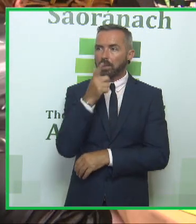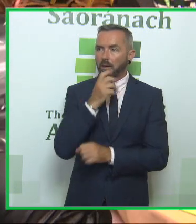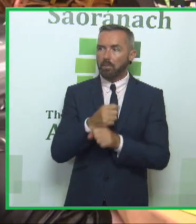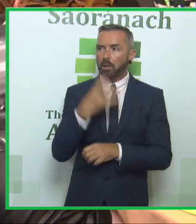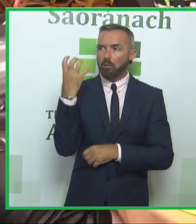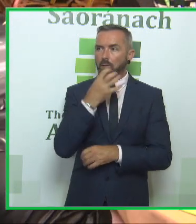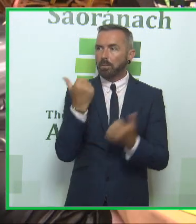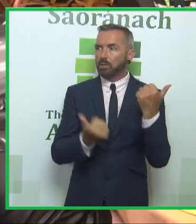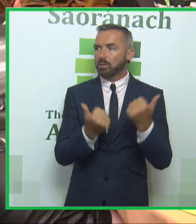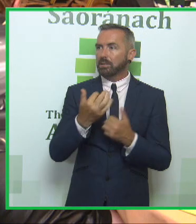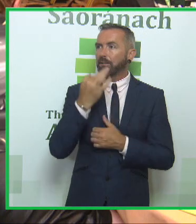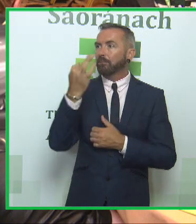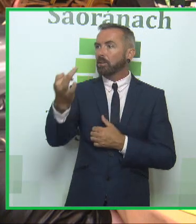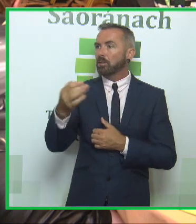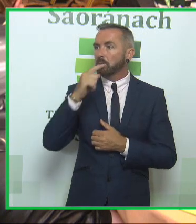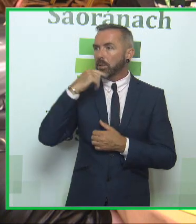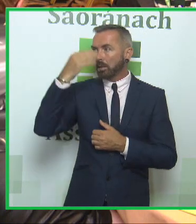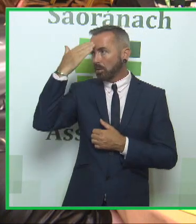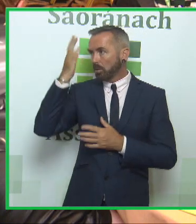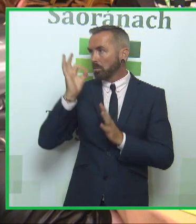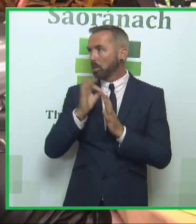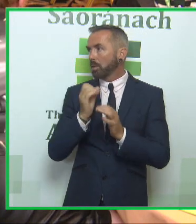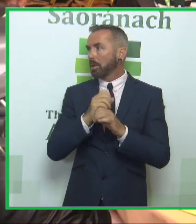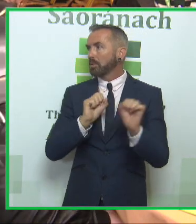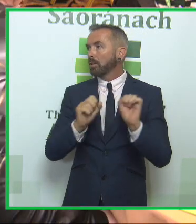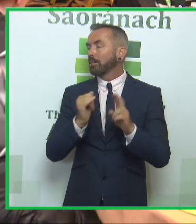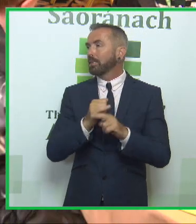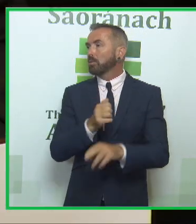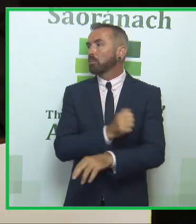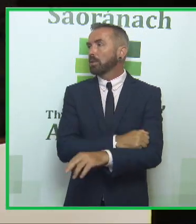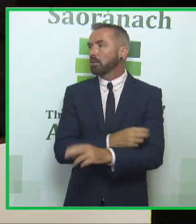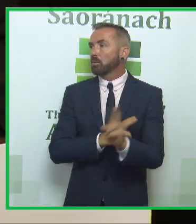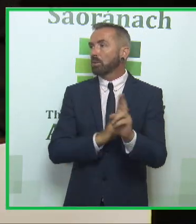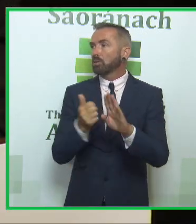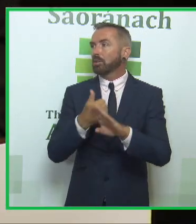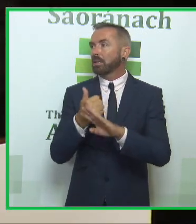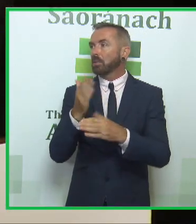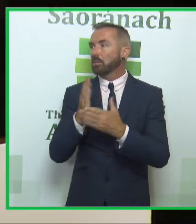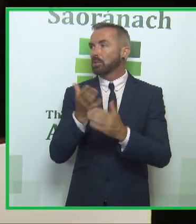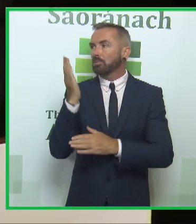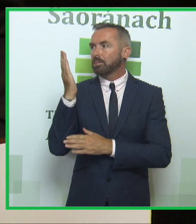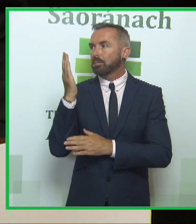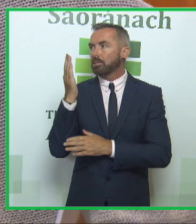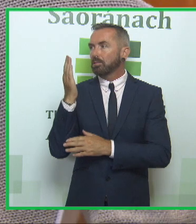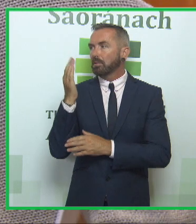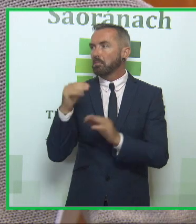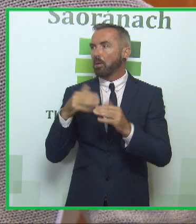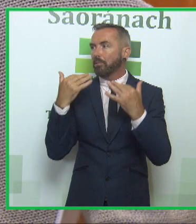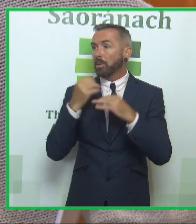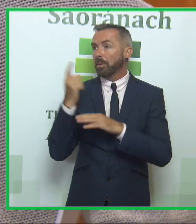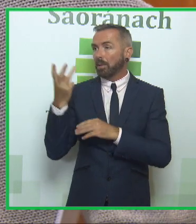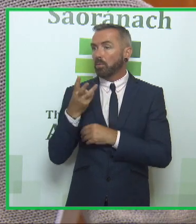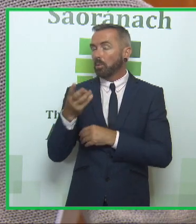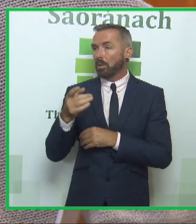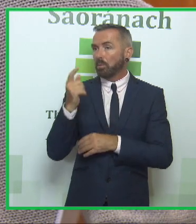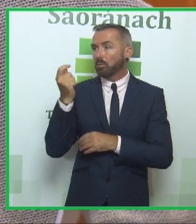I know your point was particularly on the services within prisons, and we should line up some speakers to talk and give us a better insight into that issue,